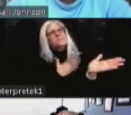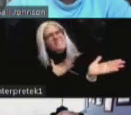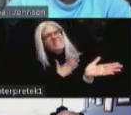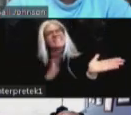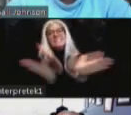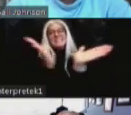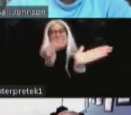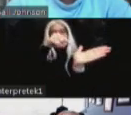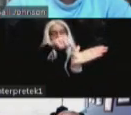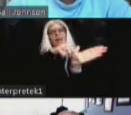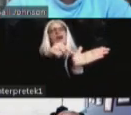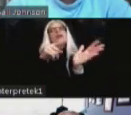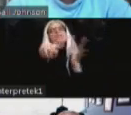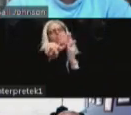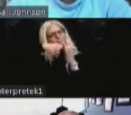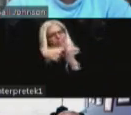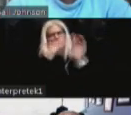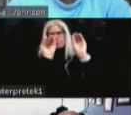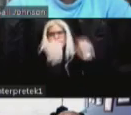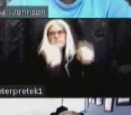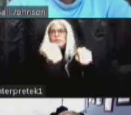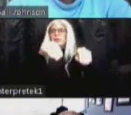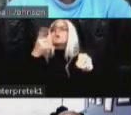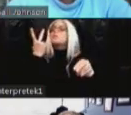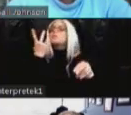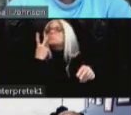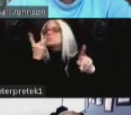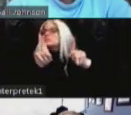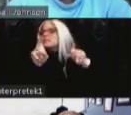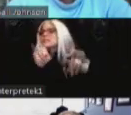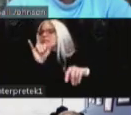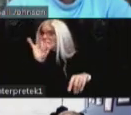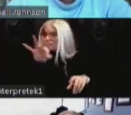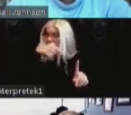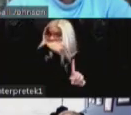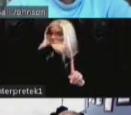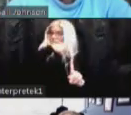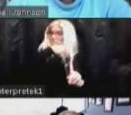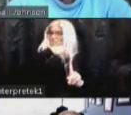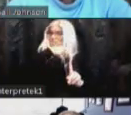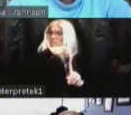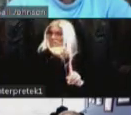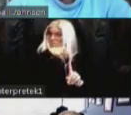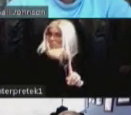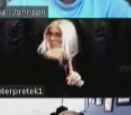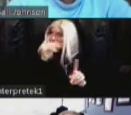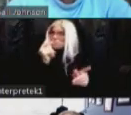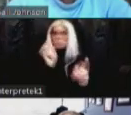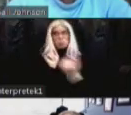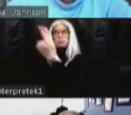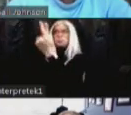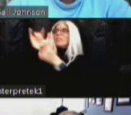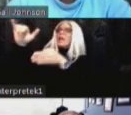see if it has the expected outcomes that it was designed